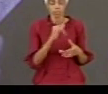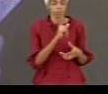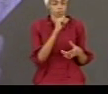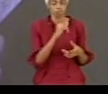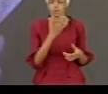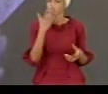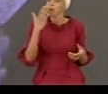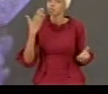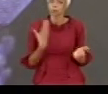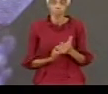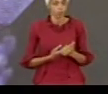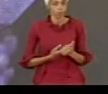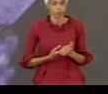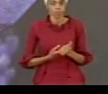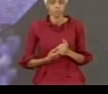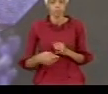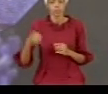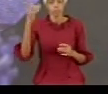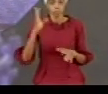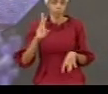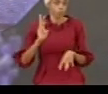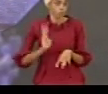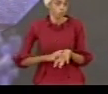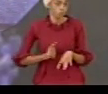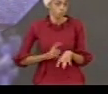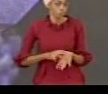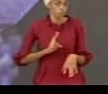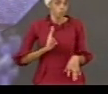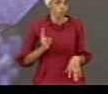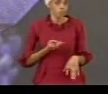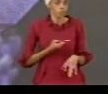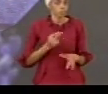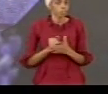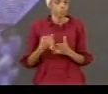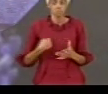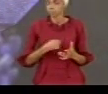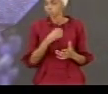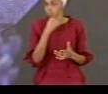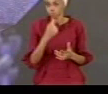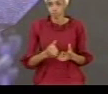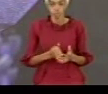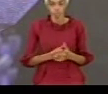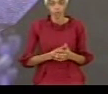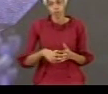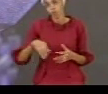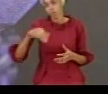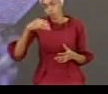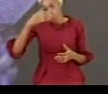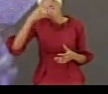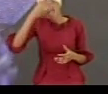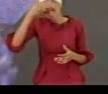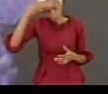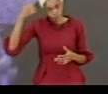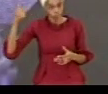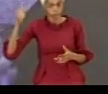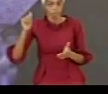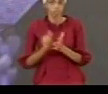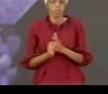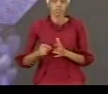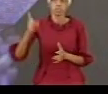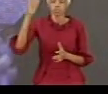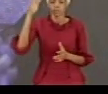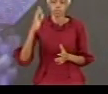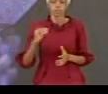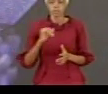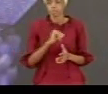ideal. God wants us not to forget His love, but to always remember that He loves us so